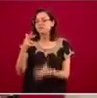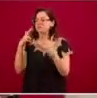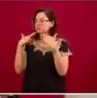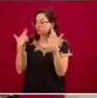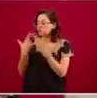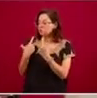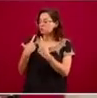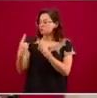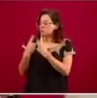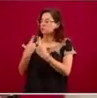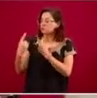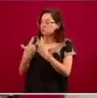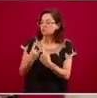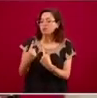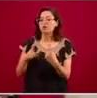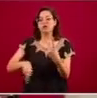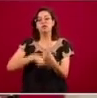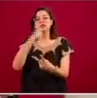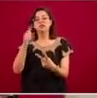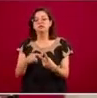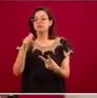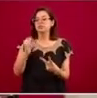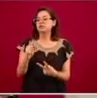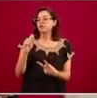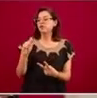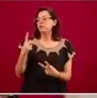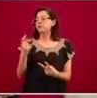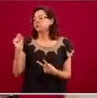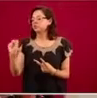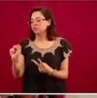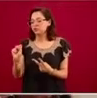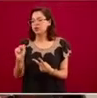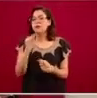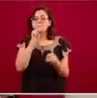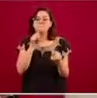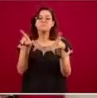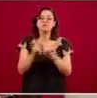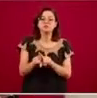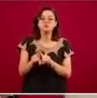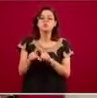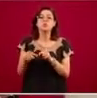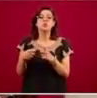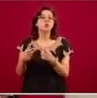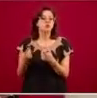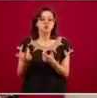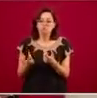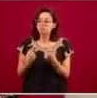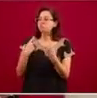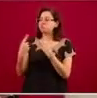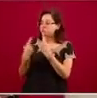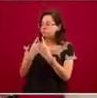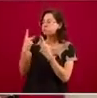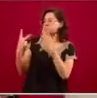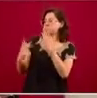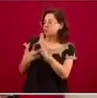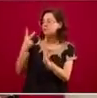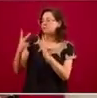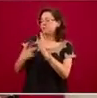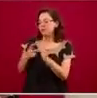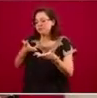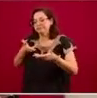And coming back to your question, yes, we have been in close cooperation with experts from other instances, such as the Ministry